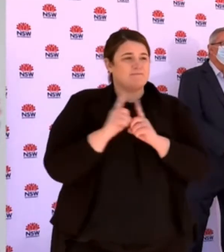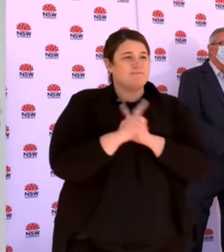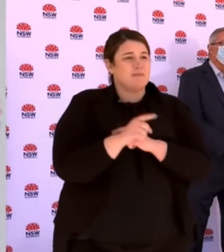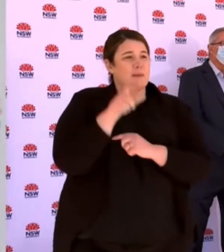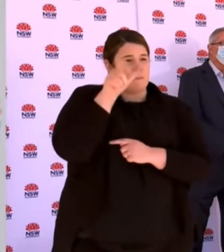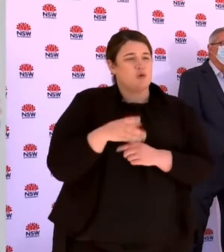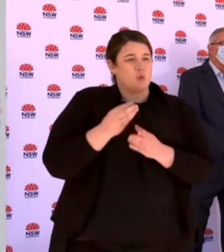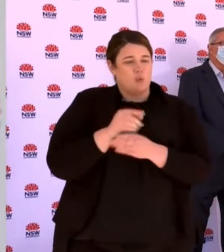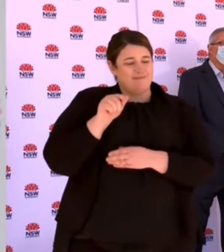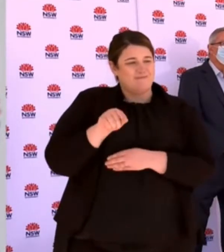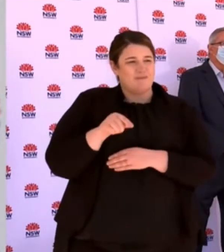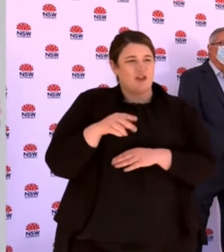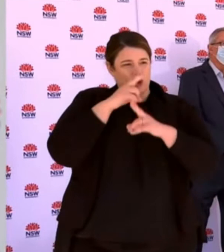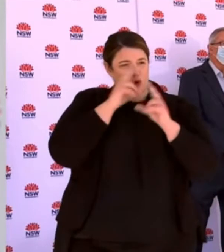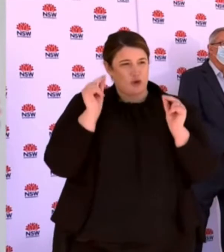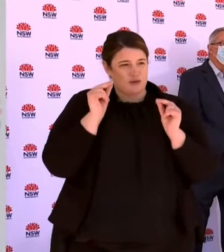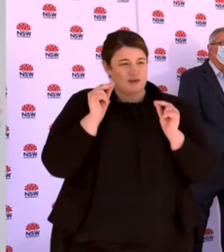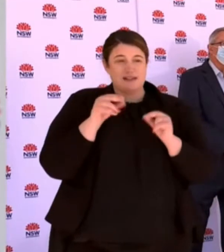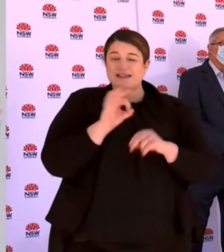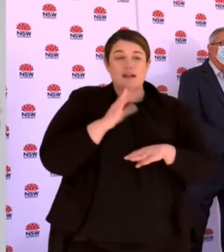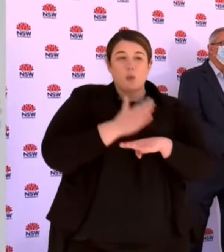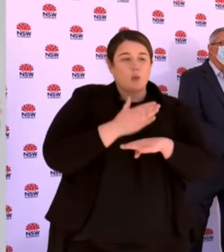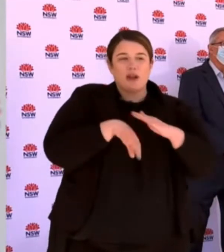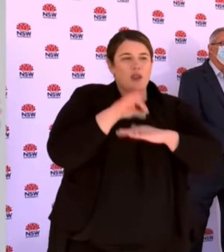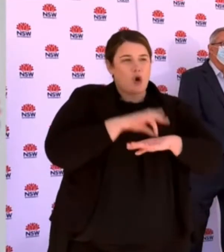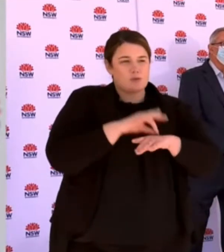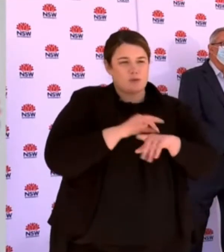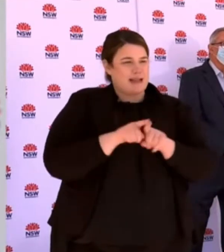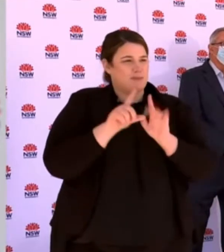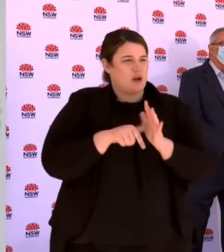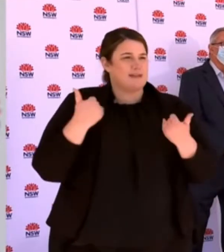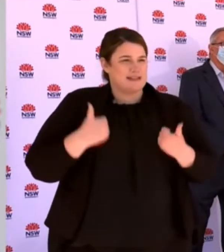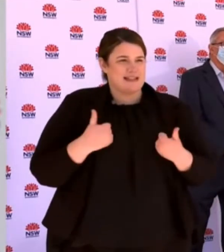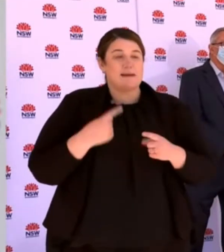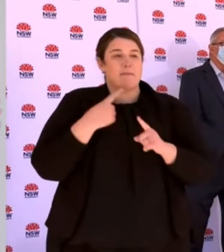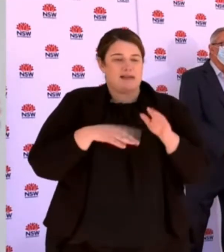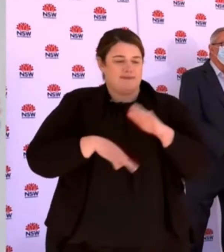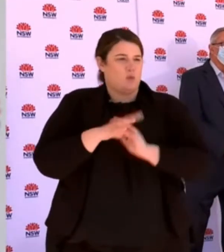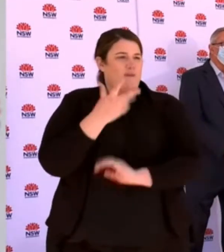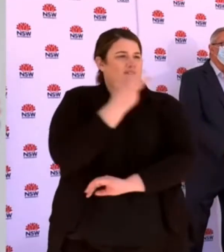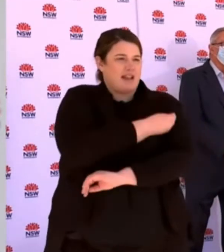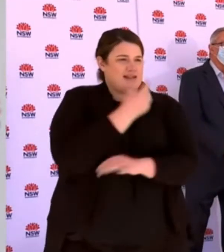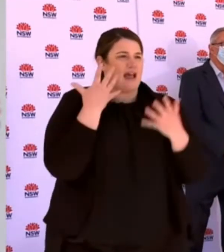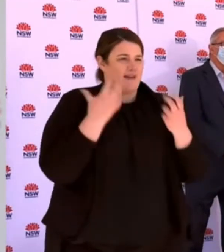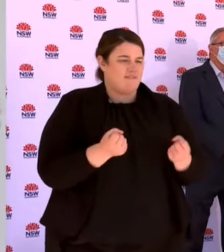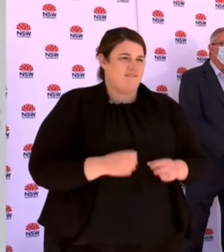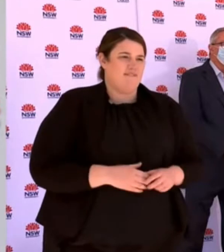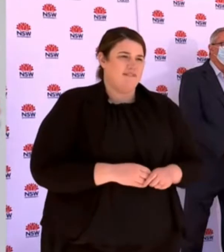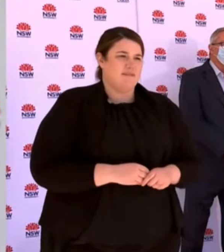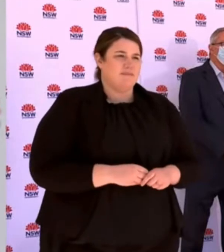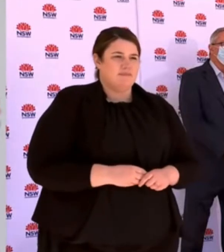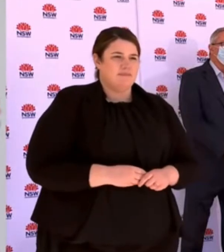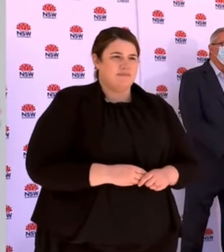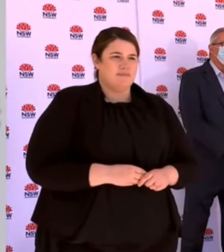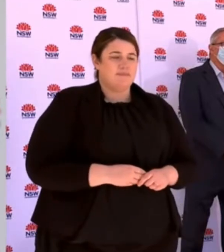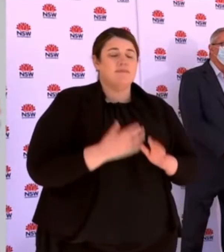close contact of the student nurse. This case did not work whilst infectious was fully vaccinated. And there are